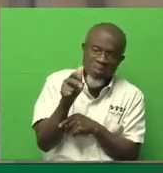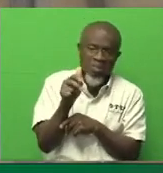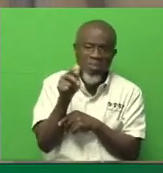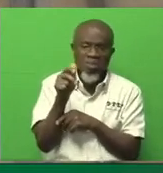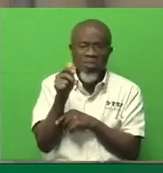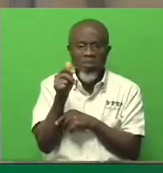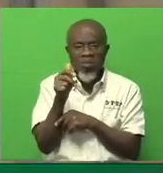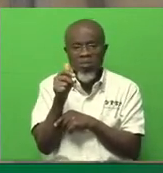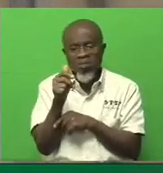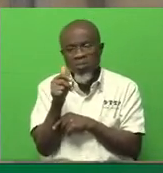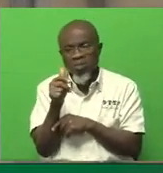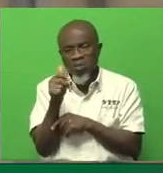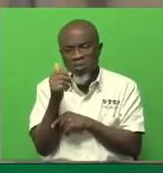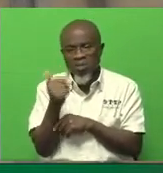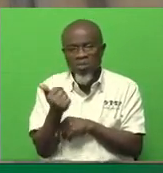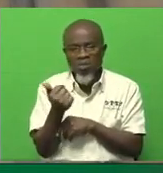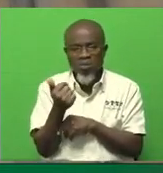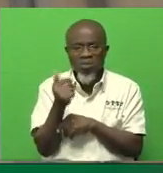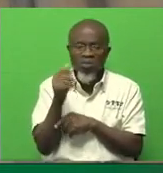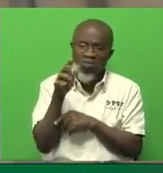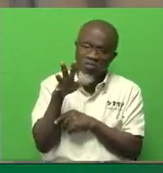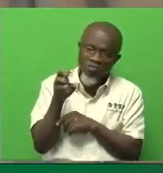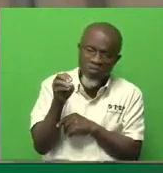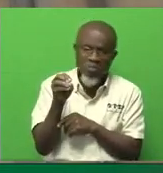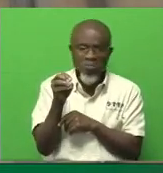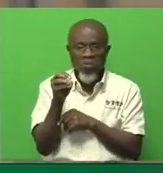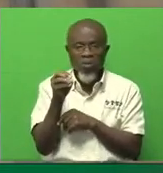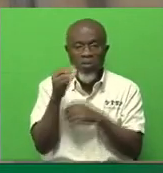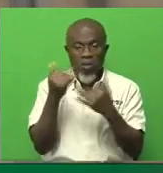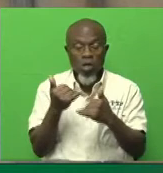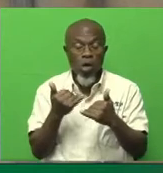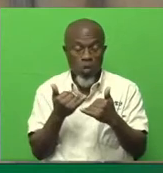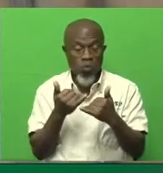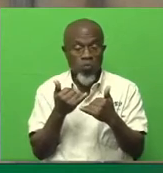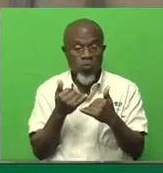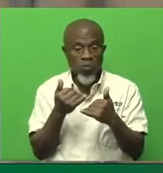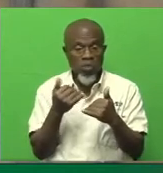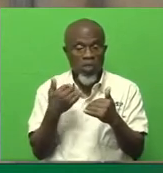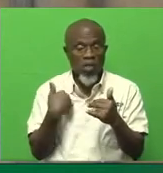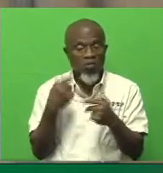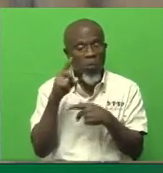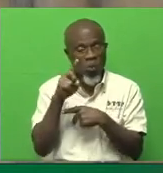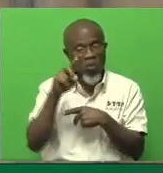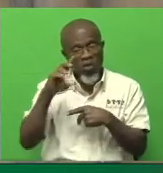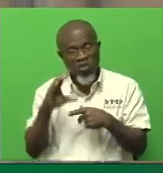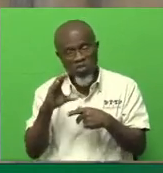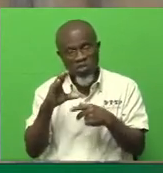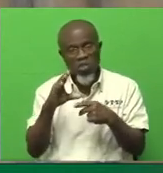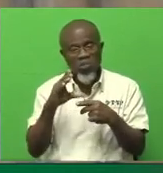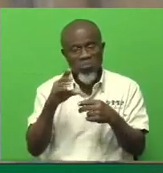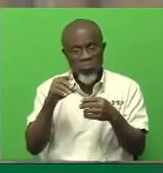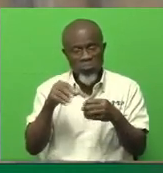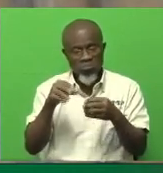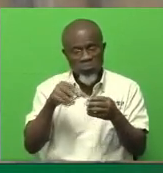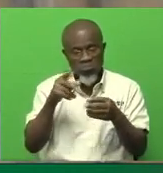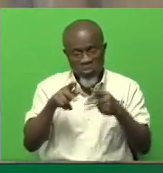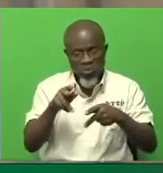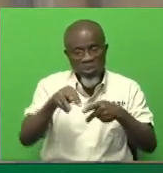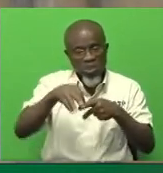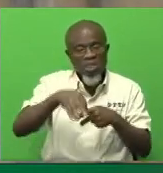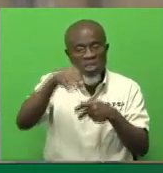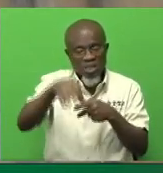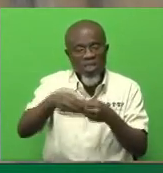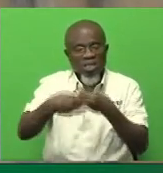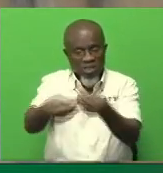now we when we do a drive we get about a hundred pints of blood so we are making a start Mr Deputy speaker